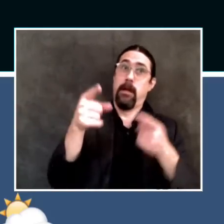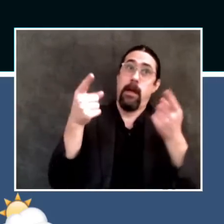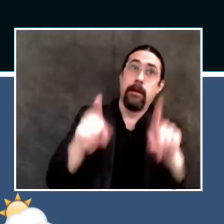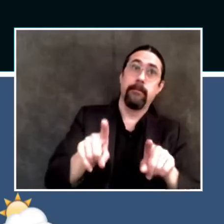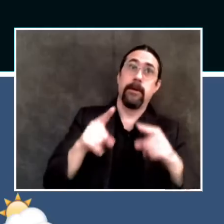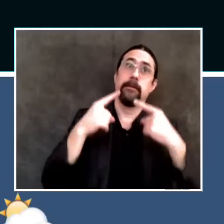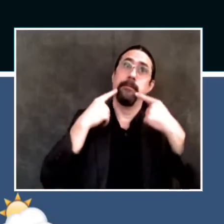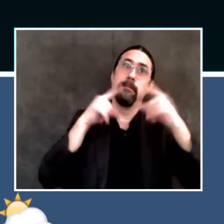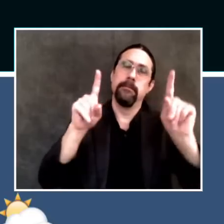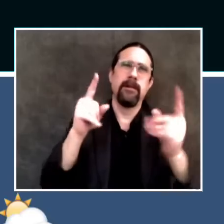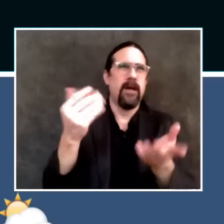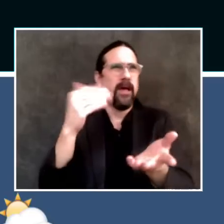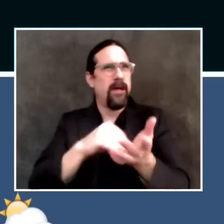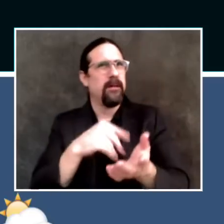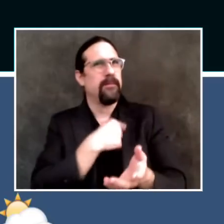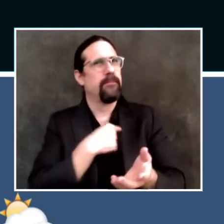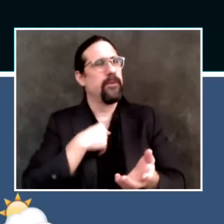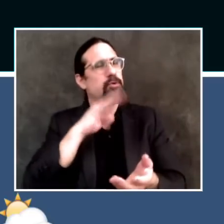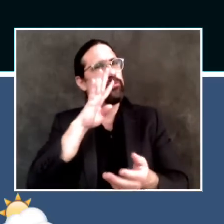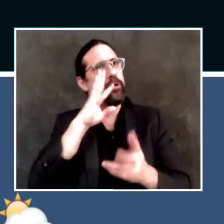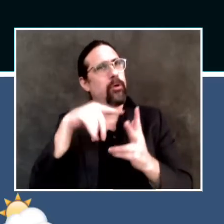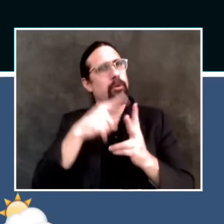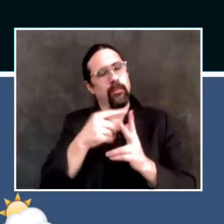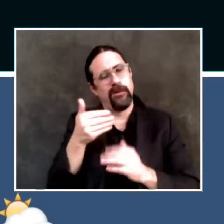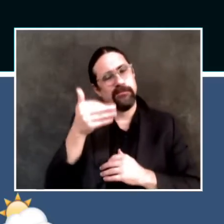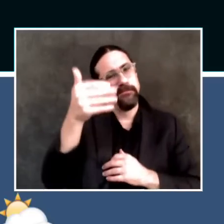lot of work. So